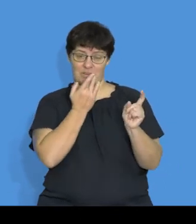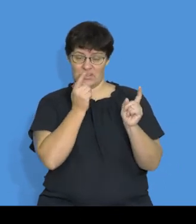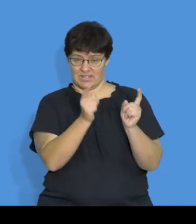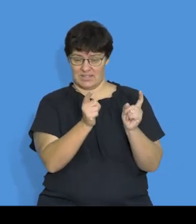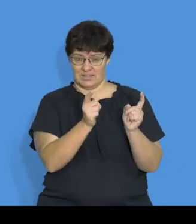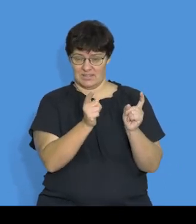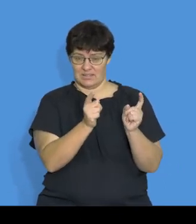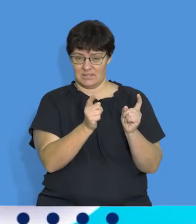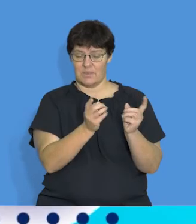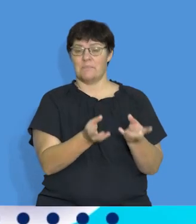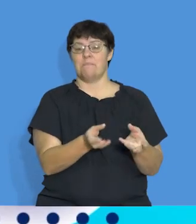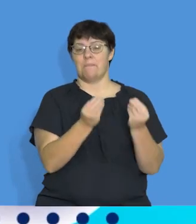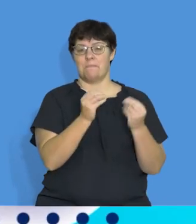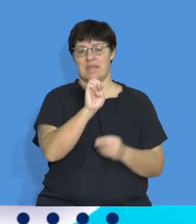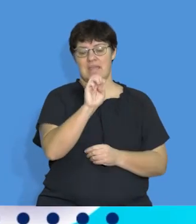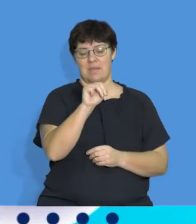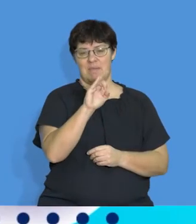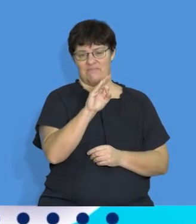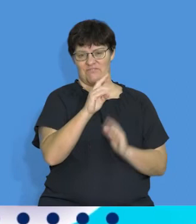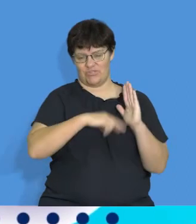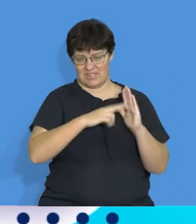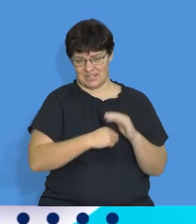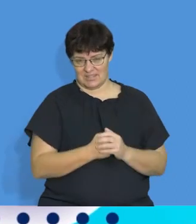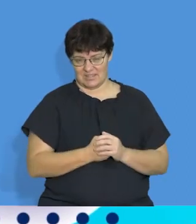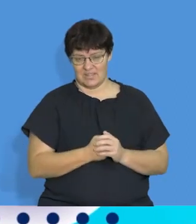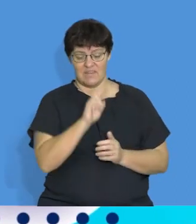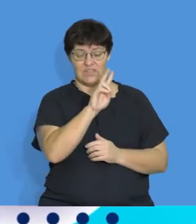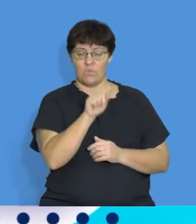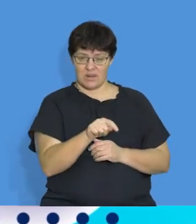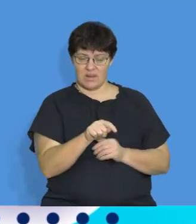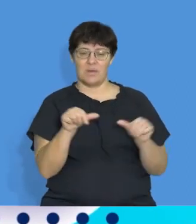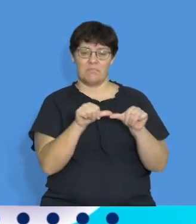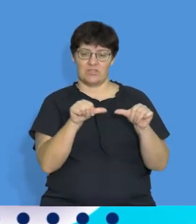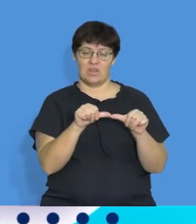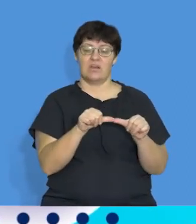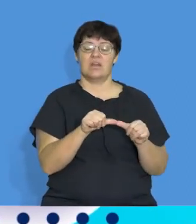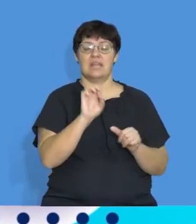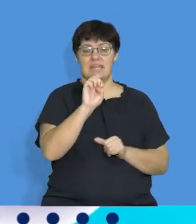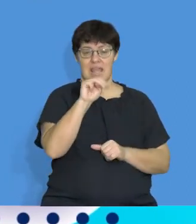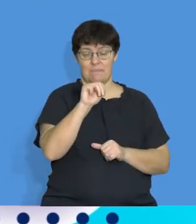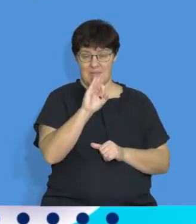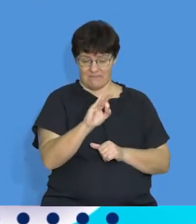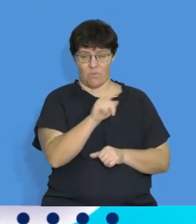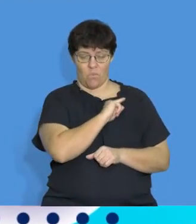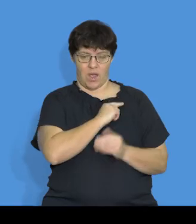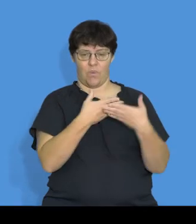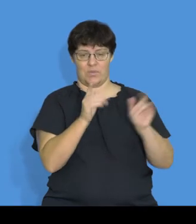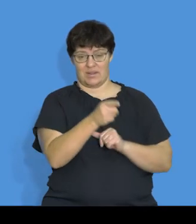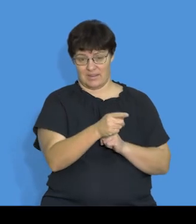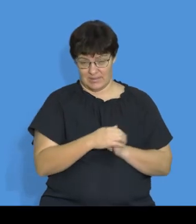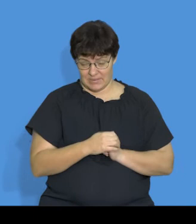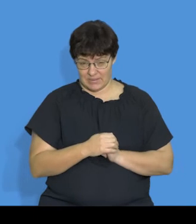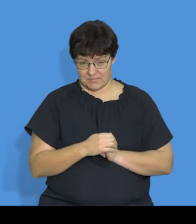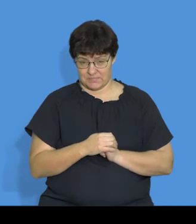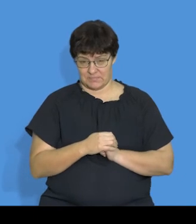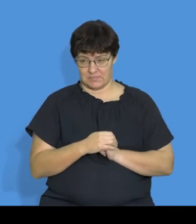it actually gives us the EMF reading. So V1 measures EMF with the switch open, right? Okay, now we are also